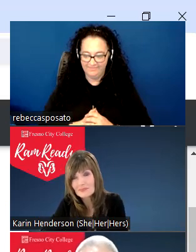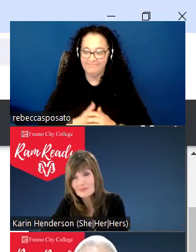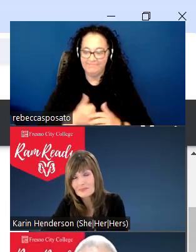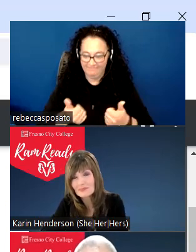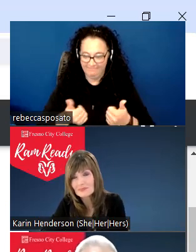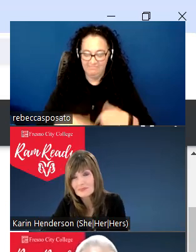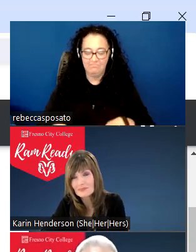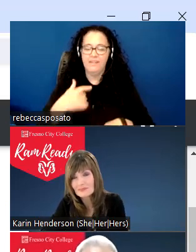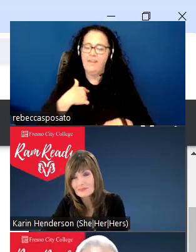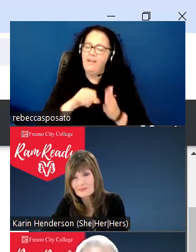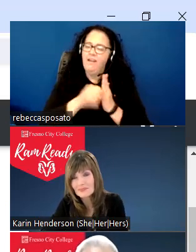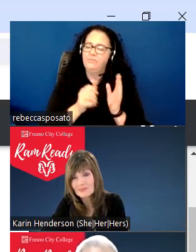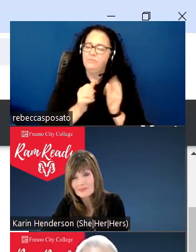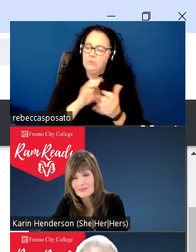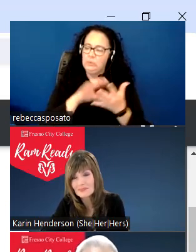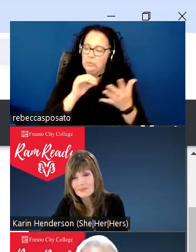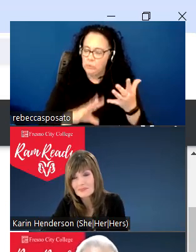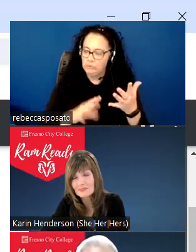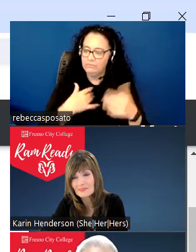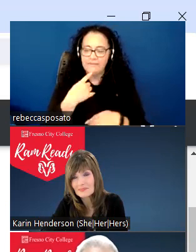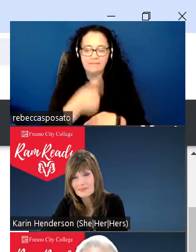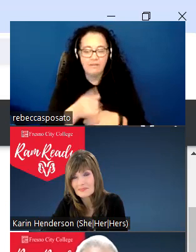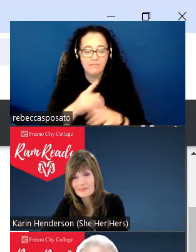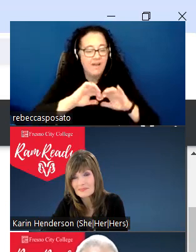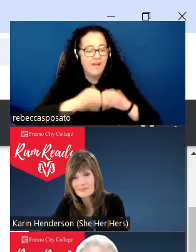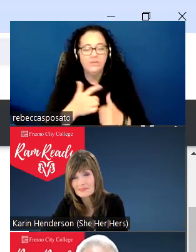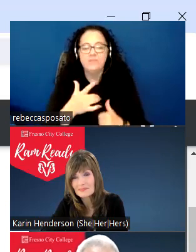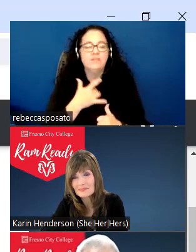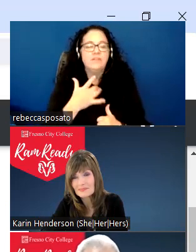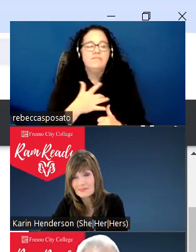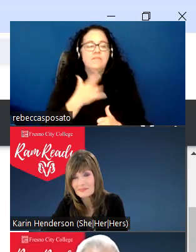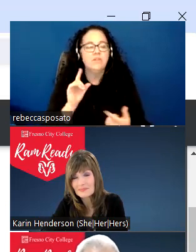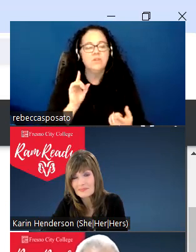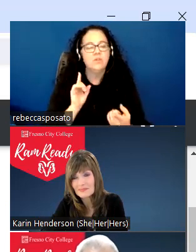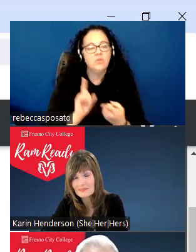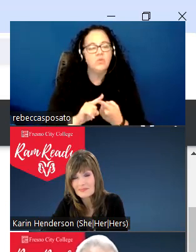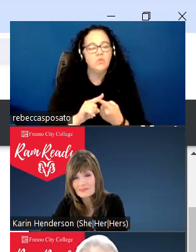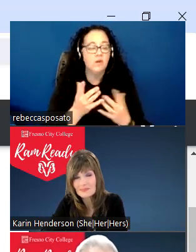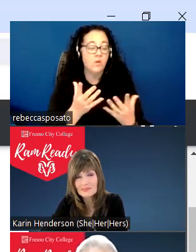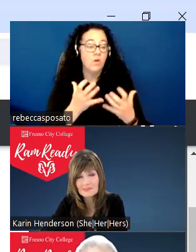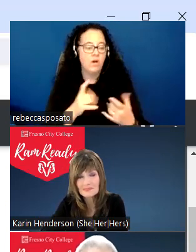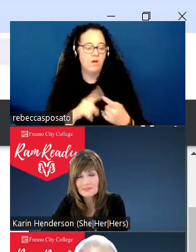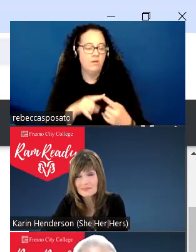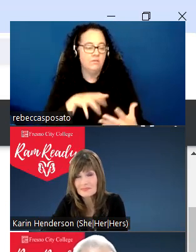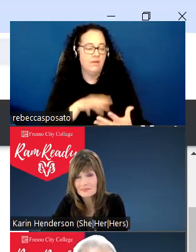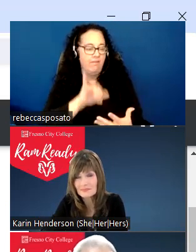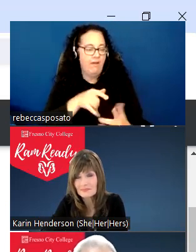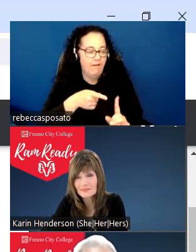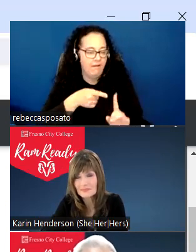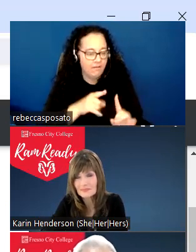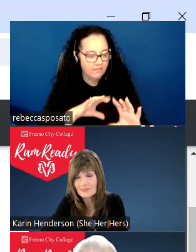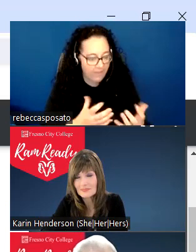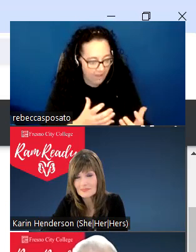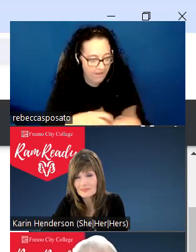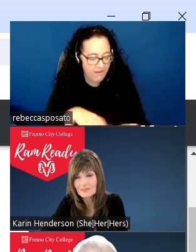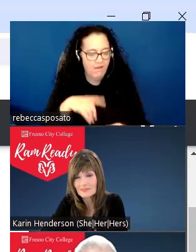how does it feel to uh, want to study this class? Does it feel like it'll